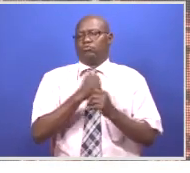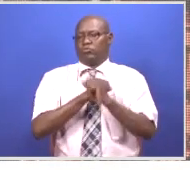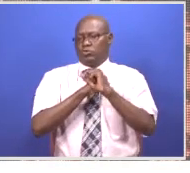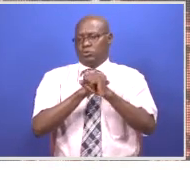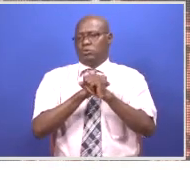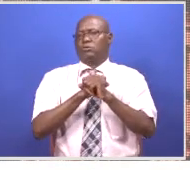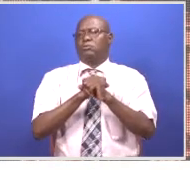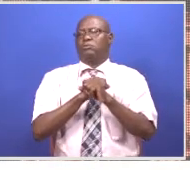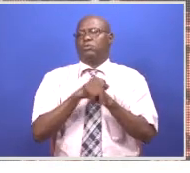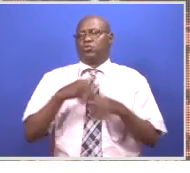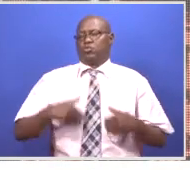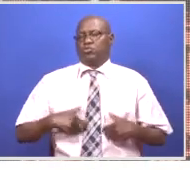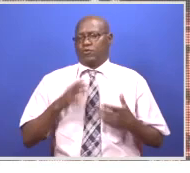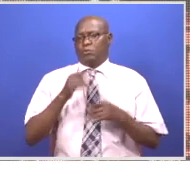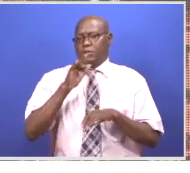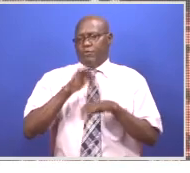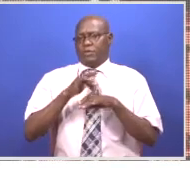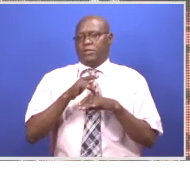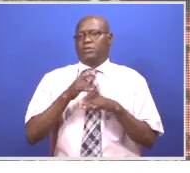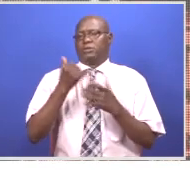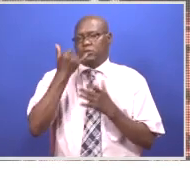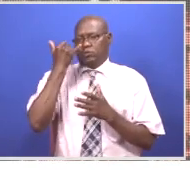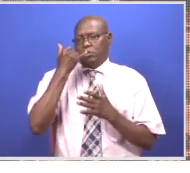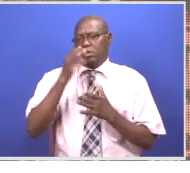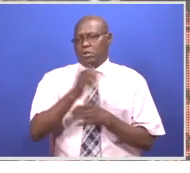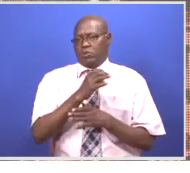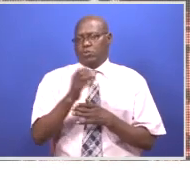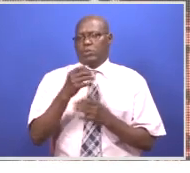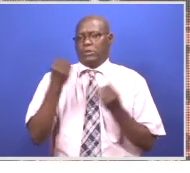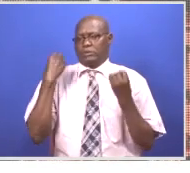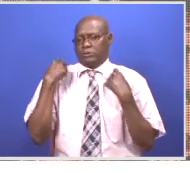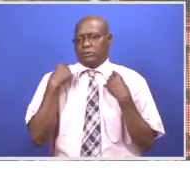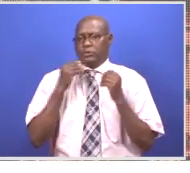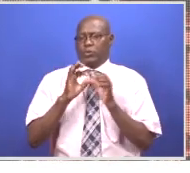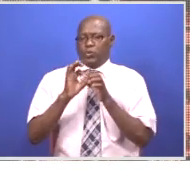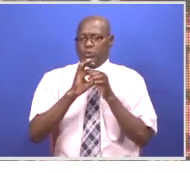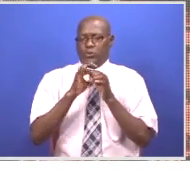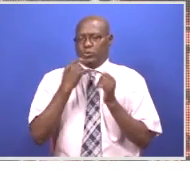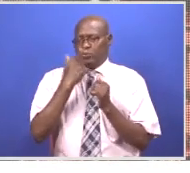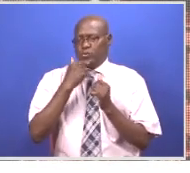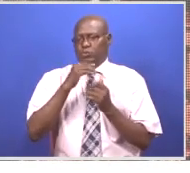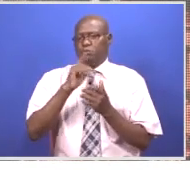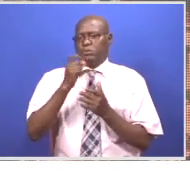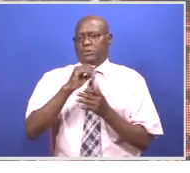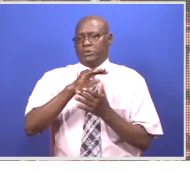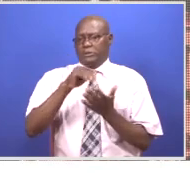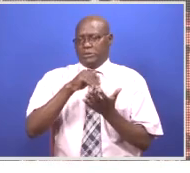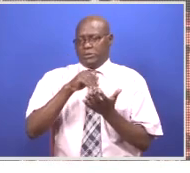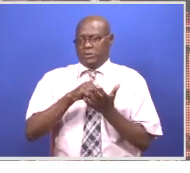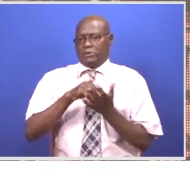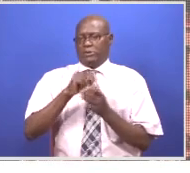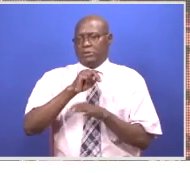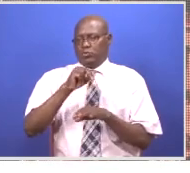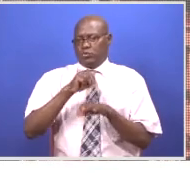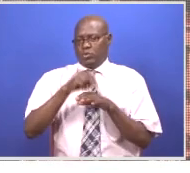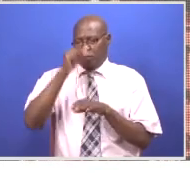the effects of alcohol and drugs. The exercise, which is being coordinated by the Ministry of Interior and National Government, will involve